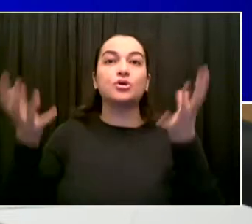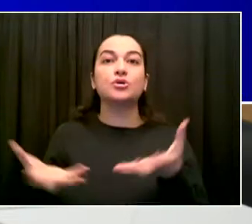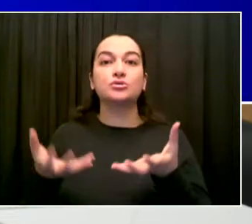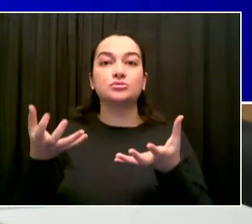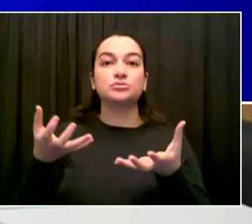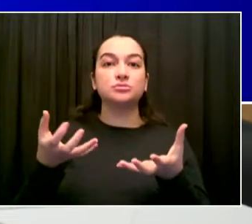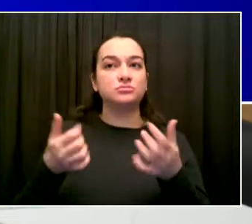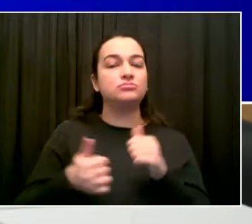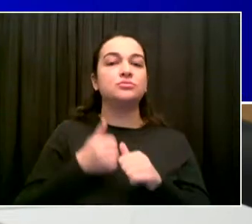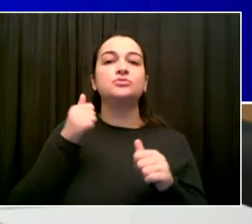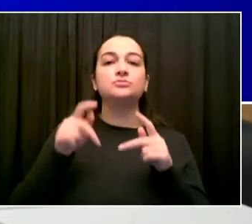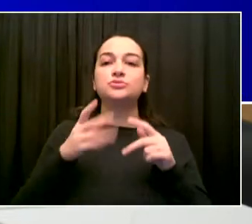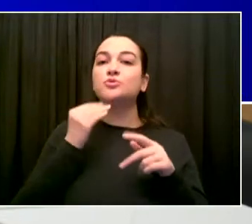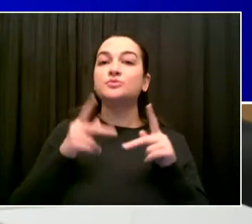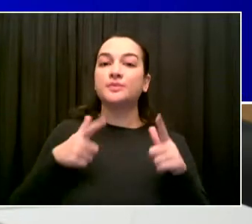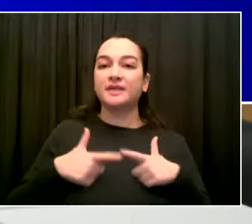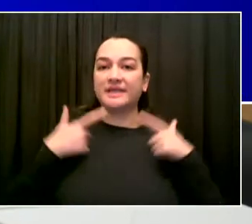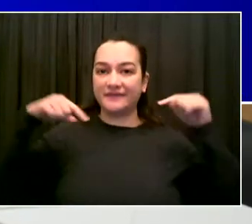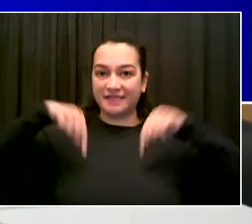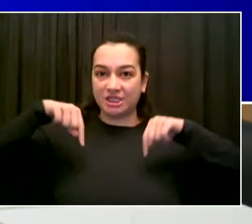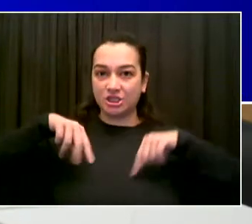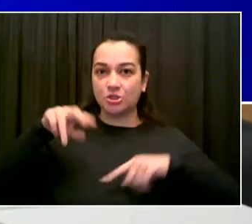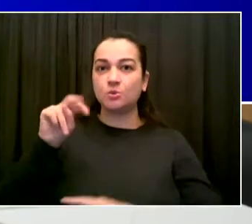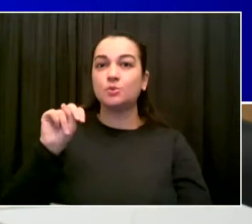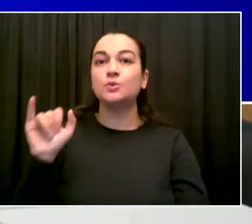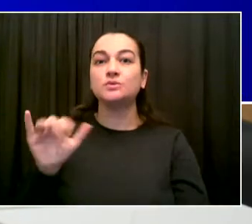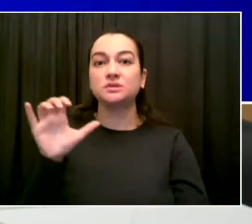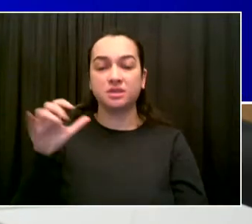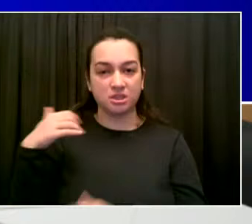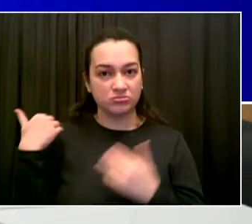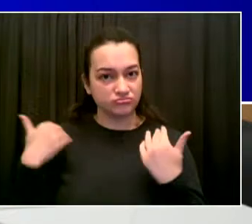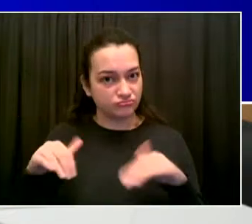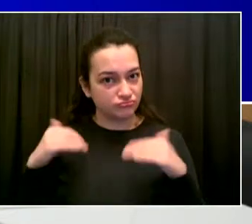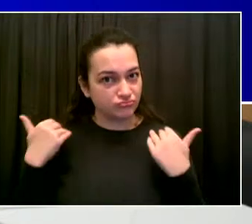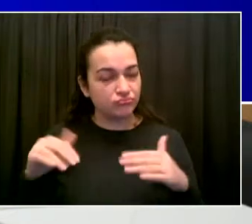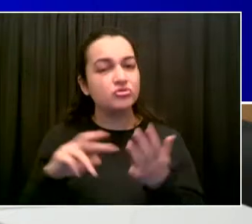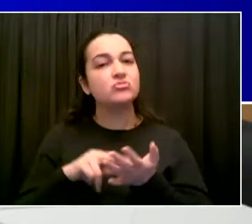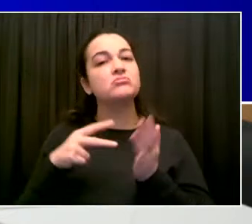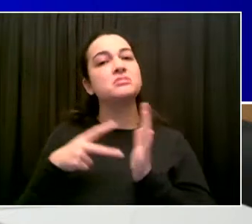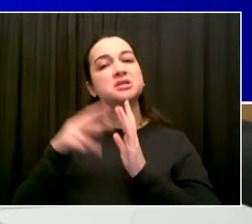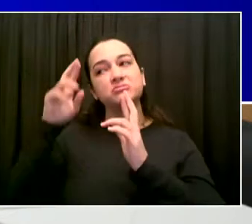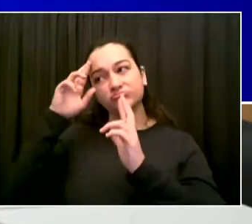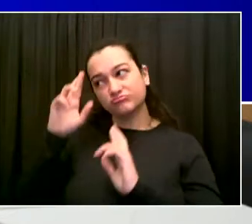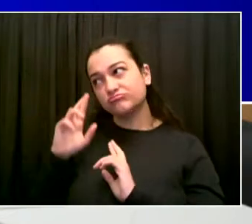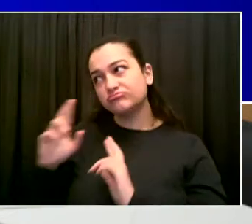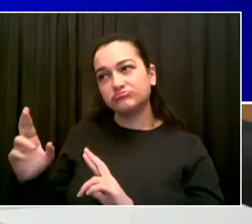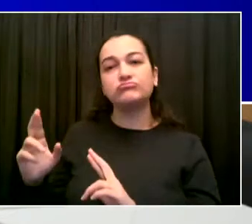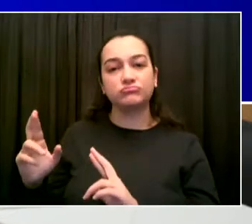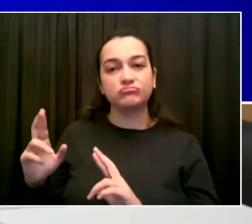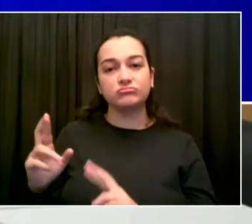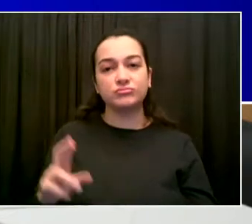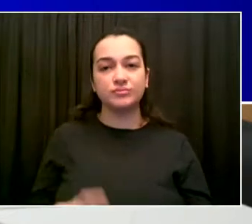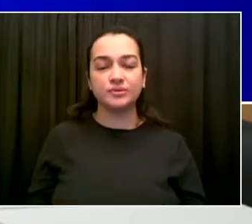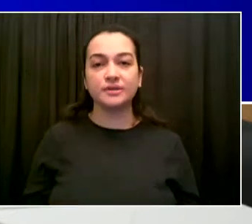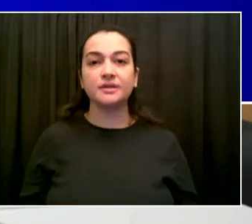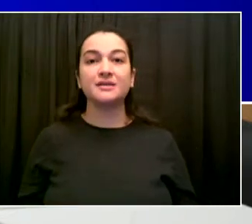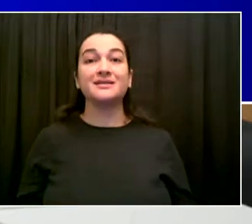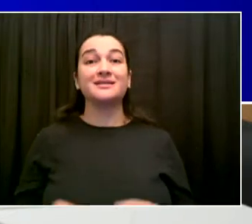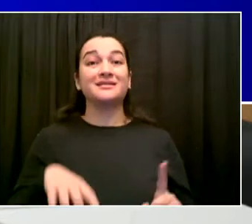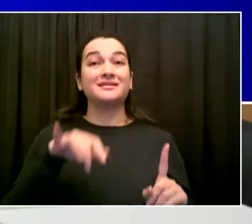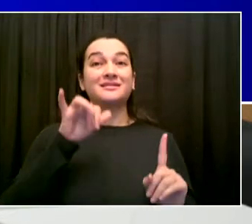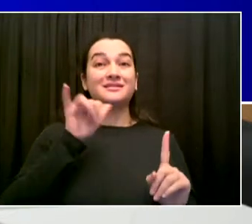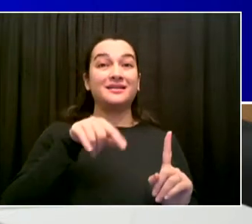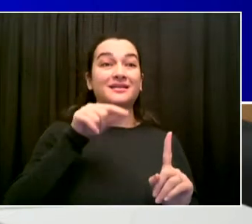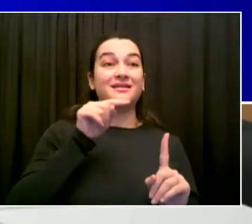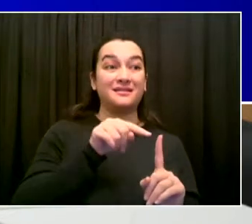constantly, and we have had a dedicated, focused effort to get them vaccinated, to protect them. We've been working very closely with the